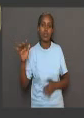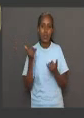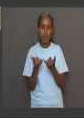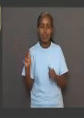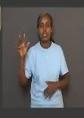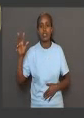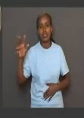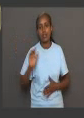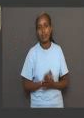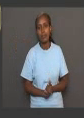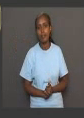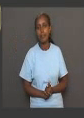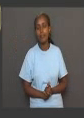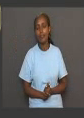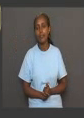125 over 3.